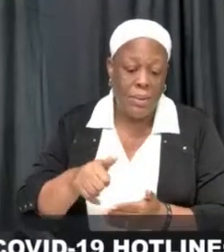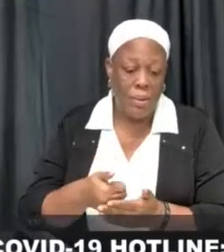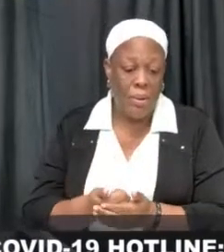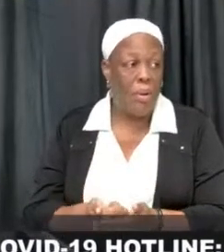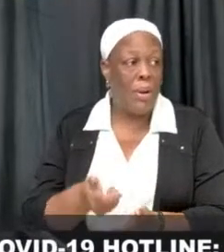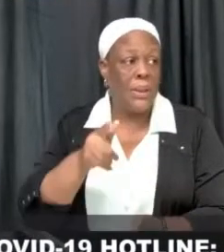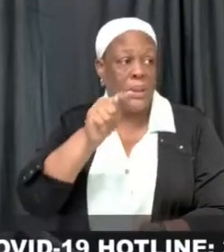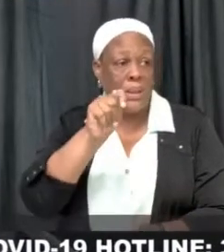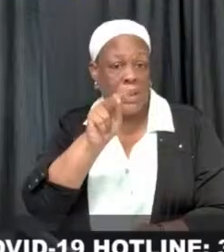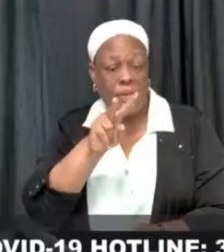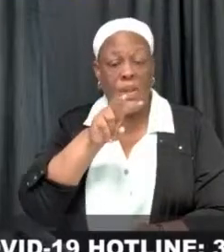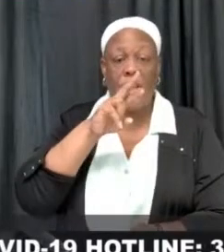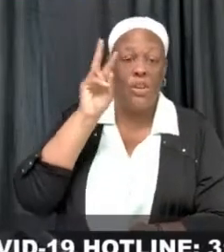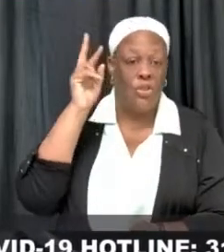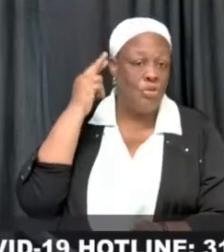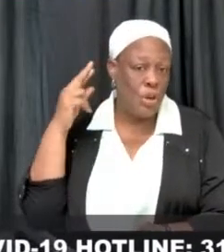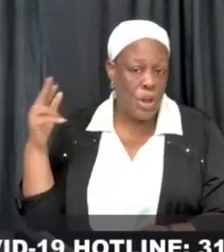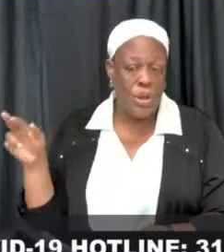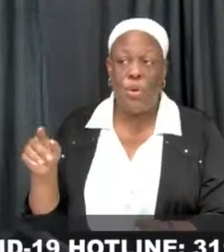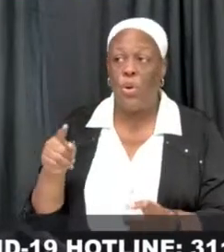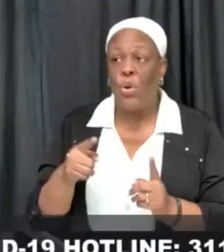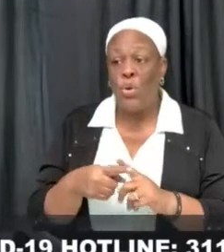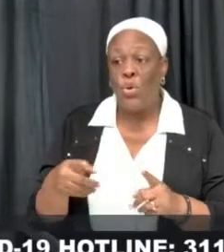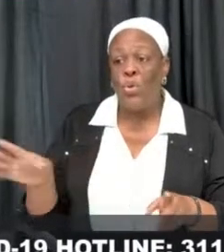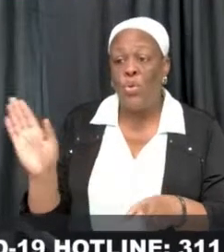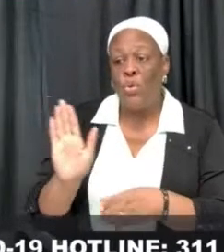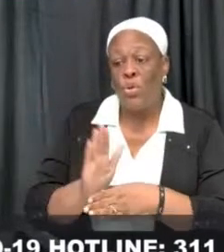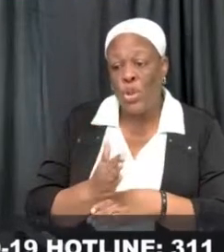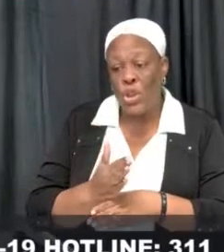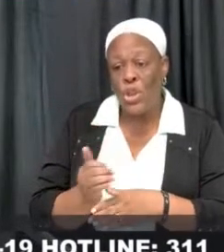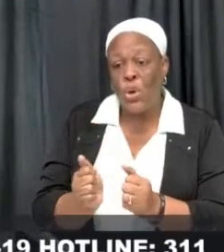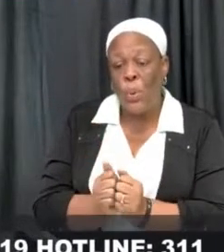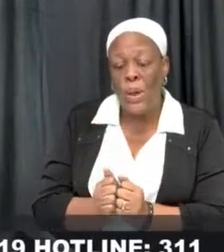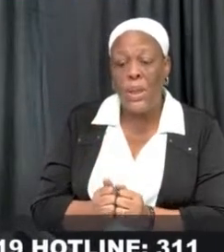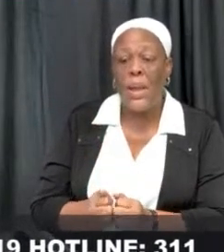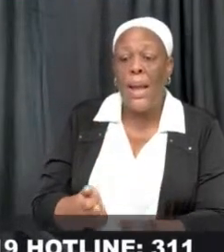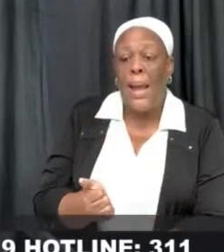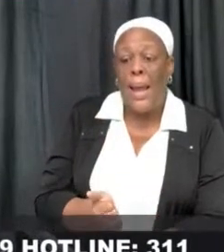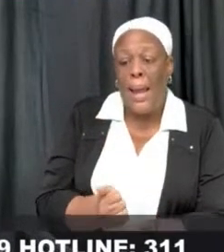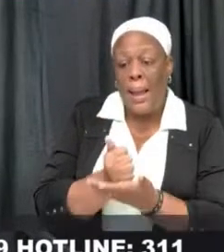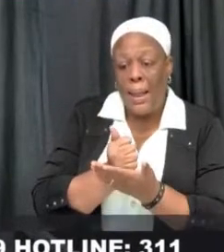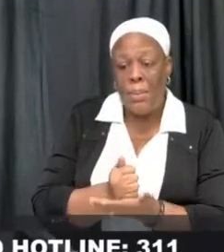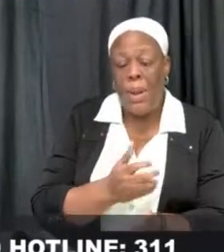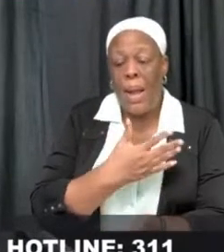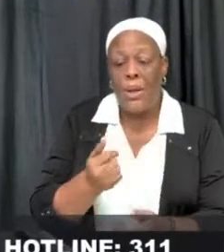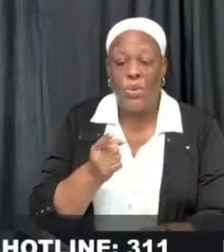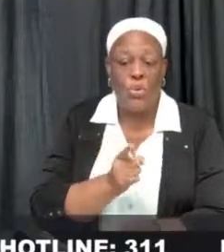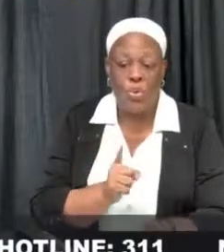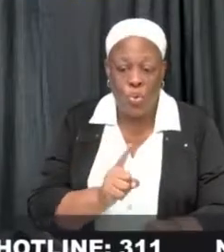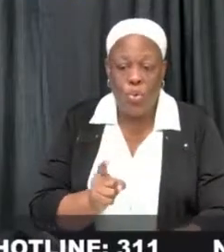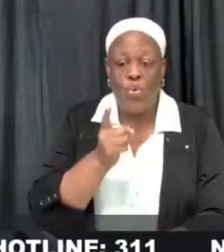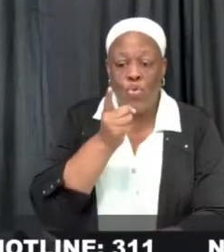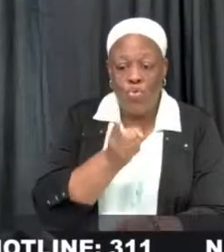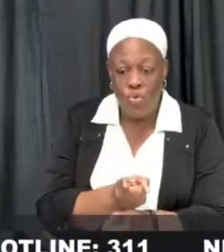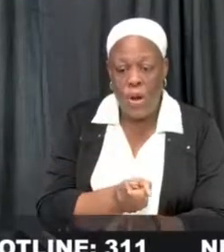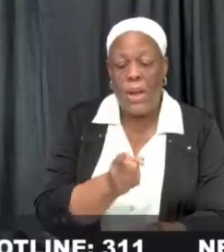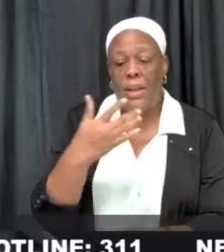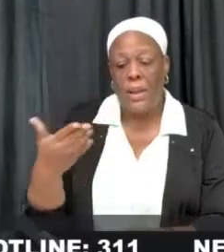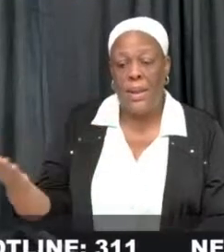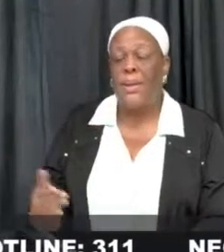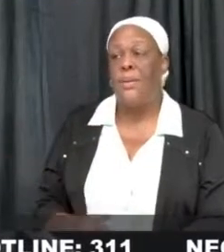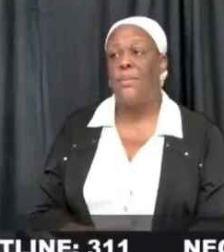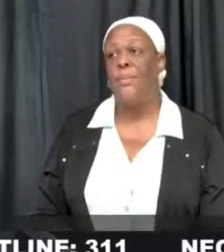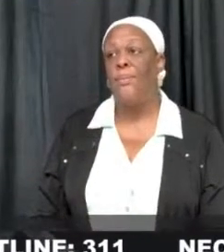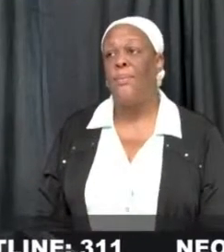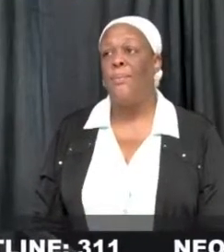the COVID-19 pandemic, but that people must check official sources, verify information,